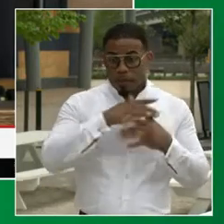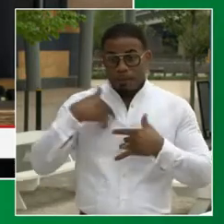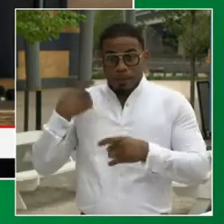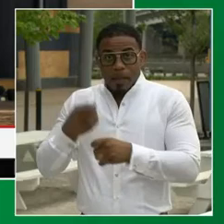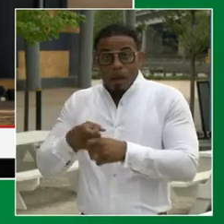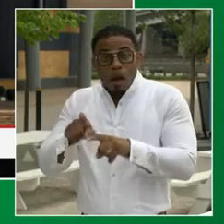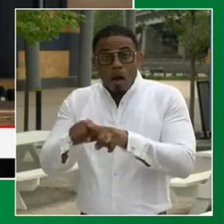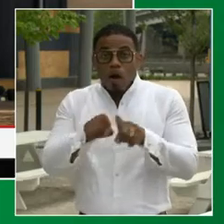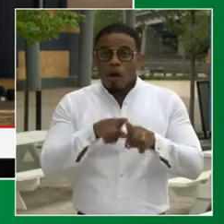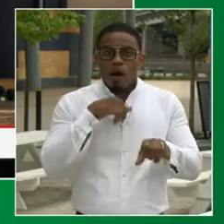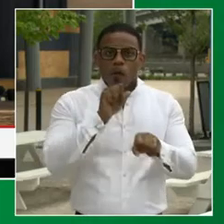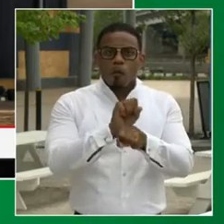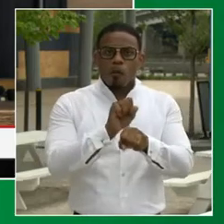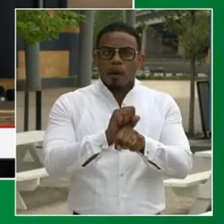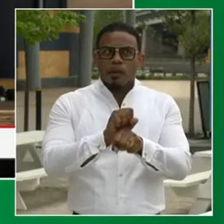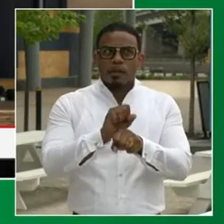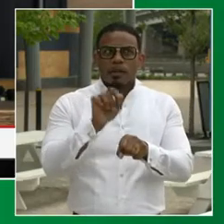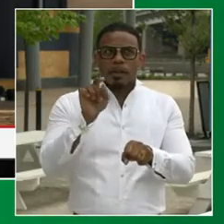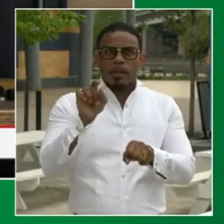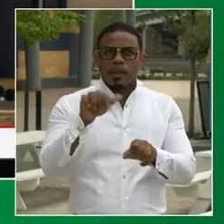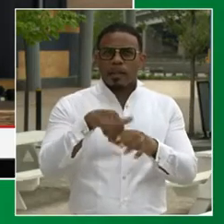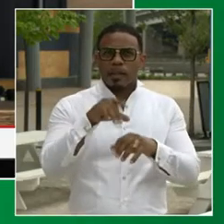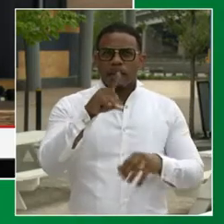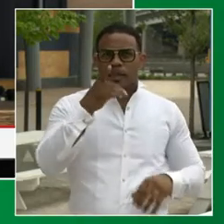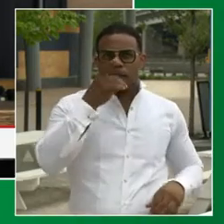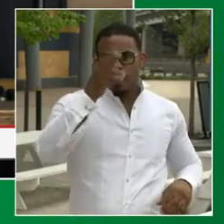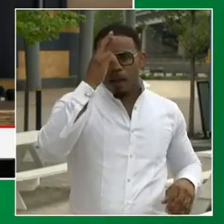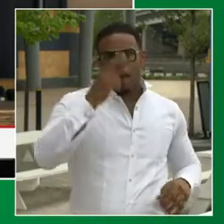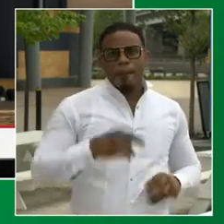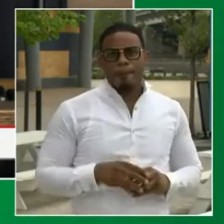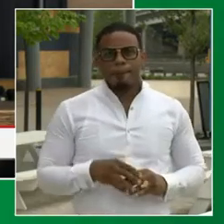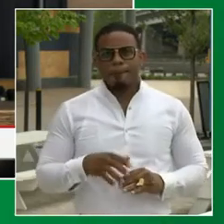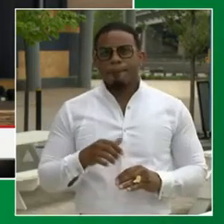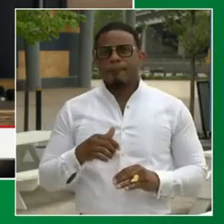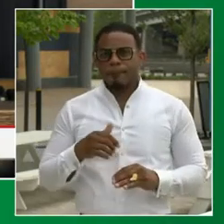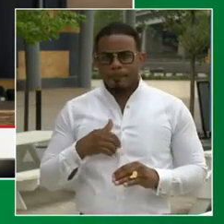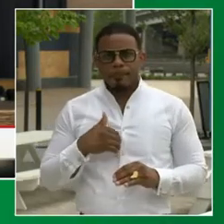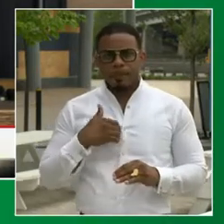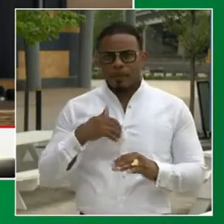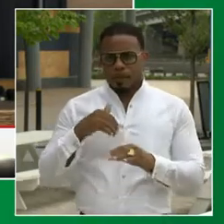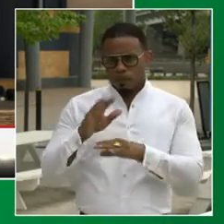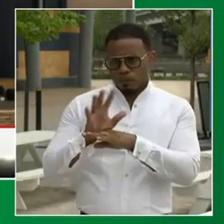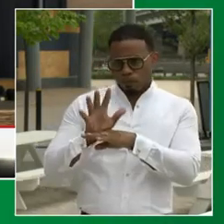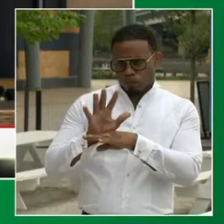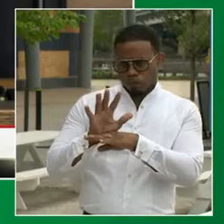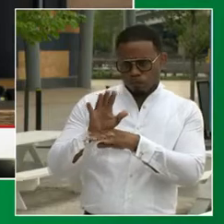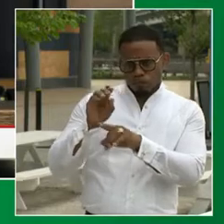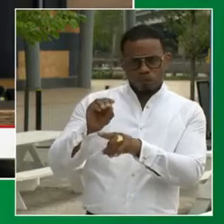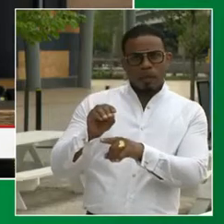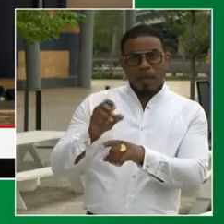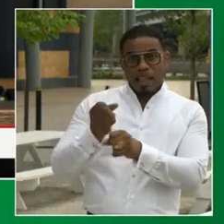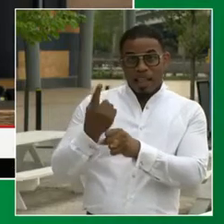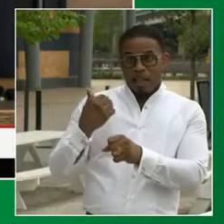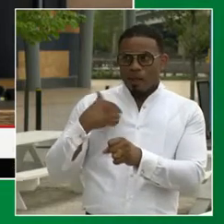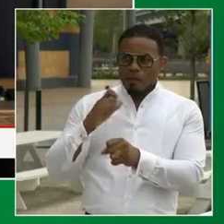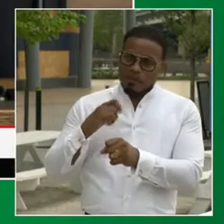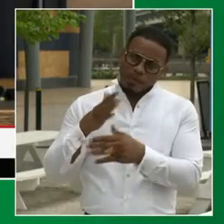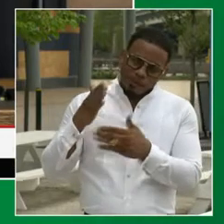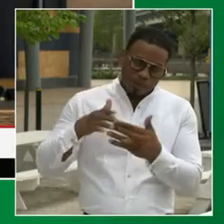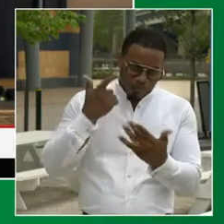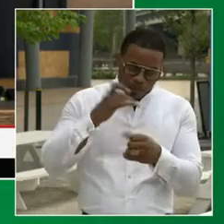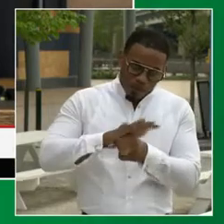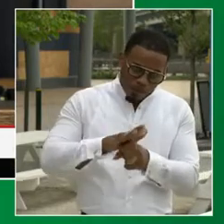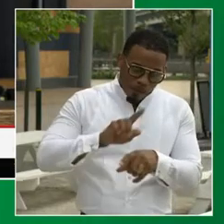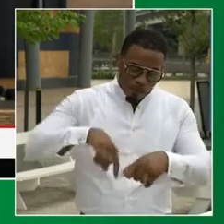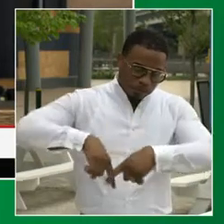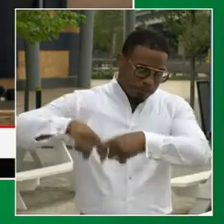I was working in the Dominican Republic. I produced a documentary there. Last year I was supposed to finish, but because of